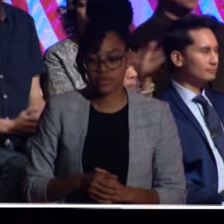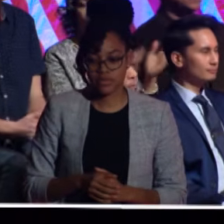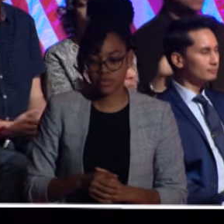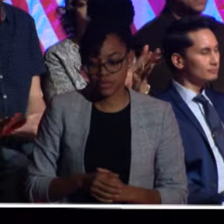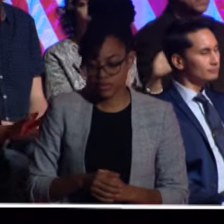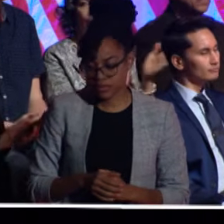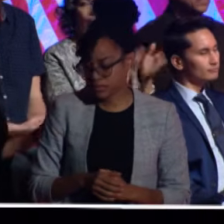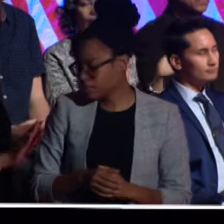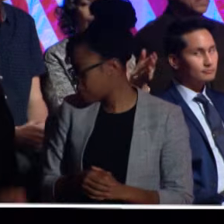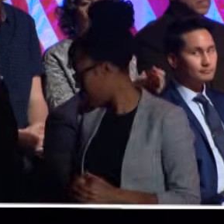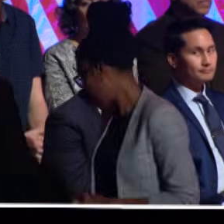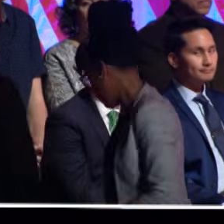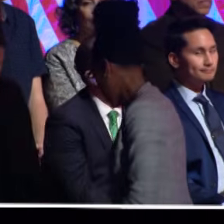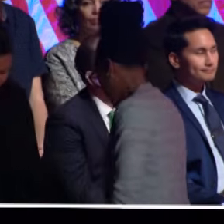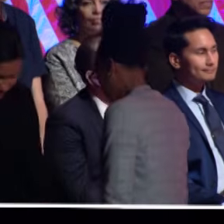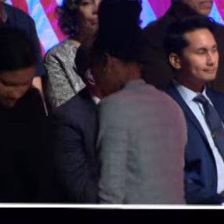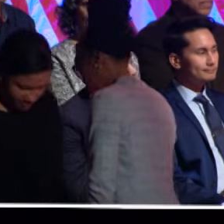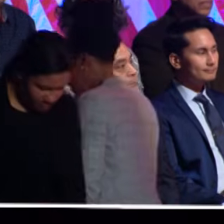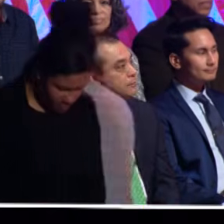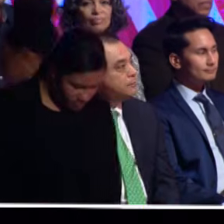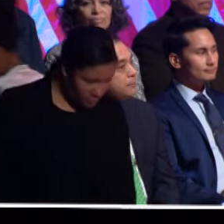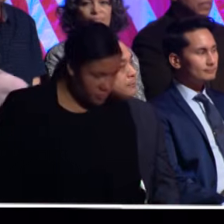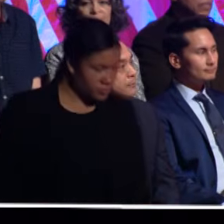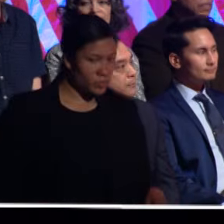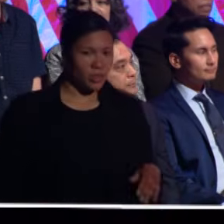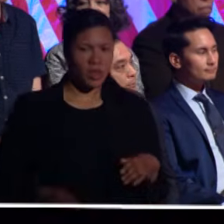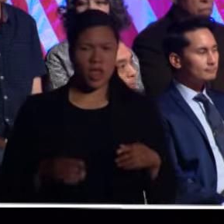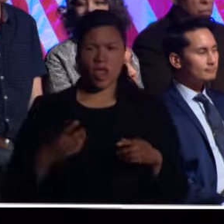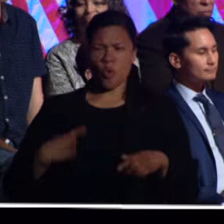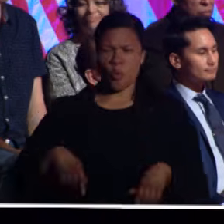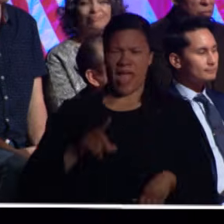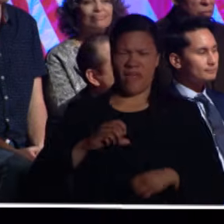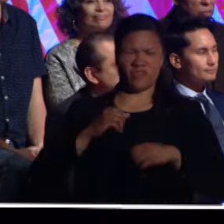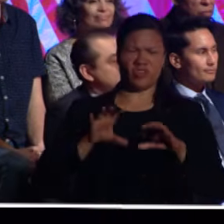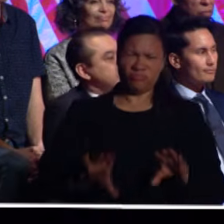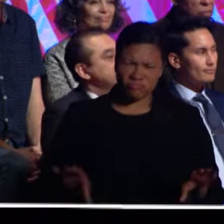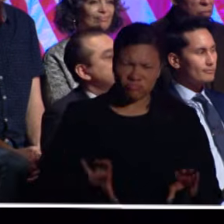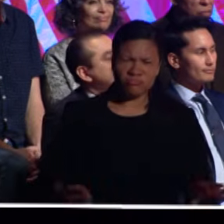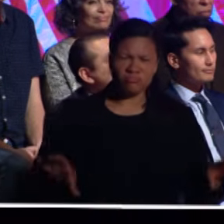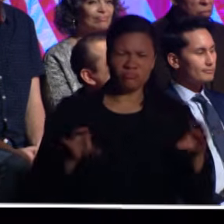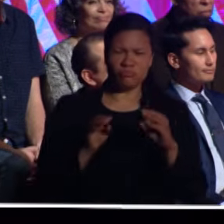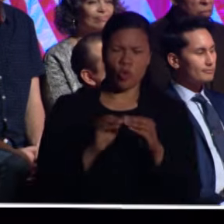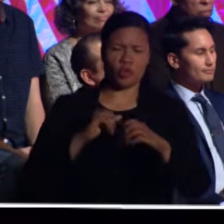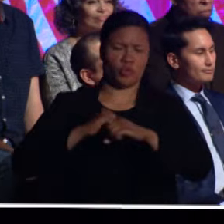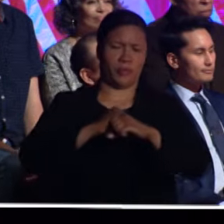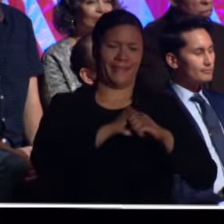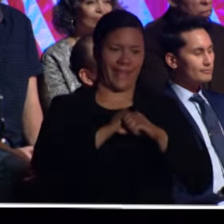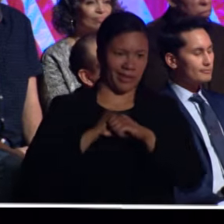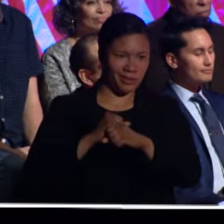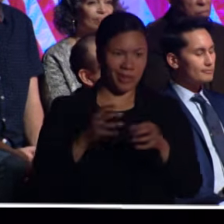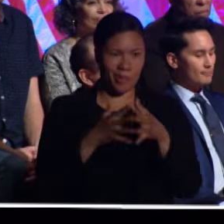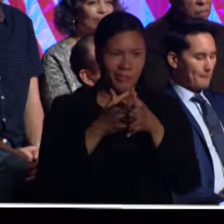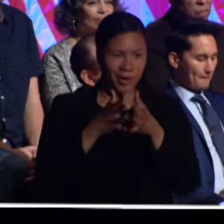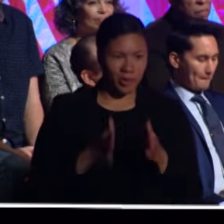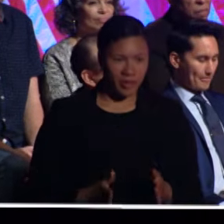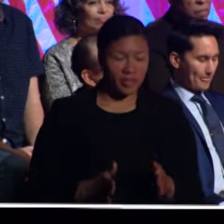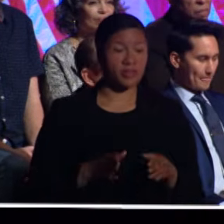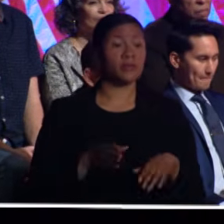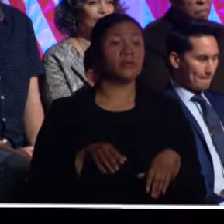Congress, too, must do better and more to protect America from gun violence. Guns travel across state lines,